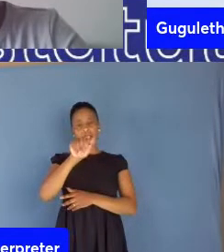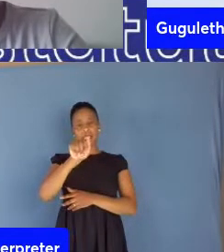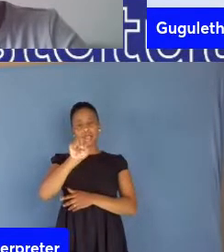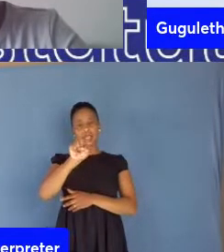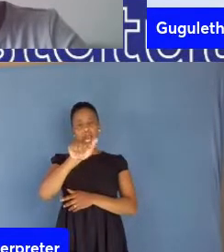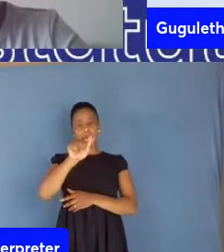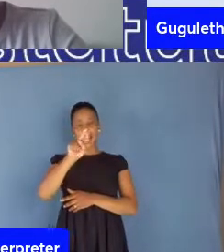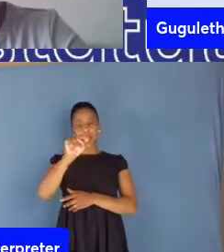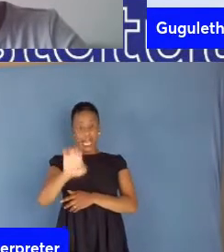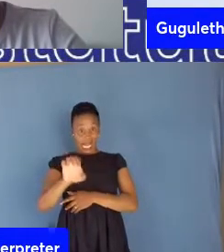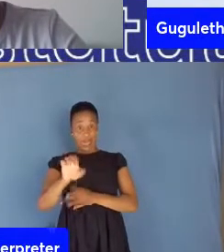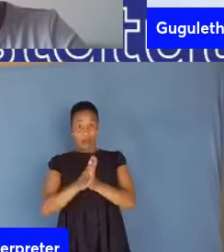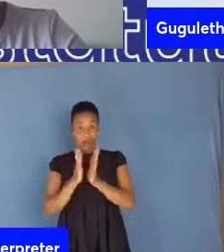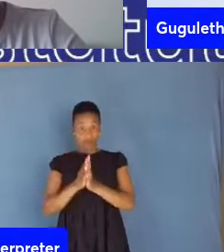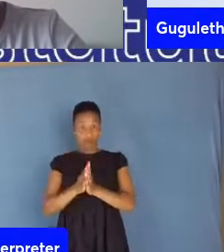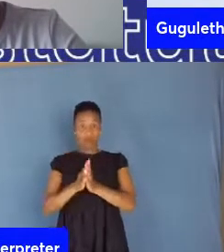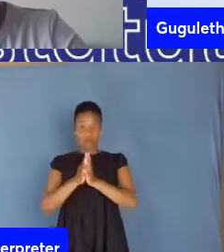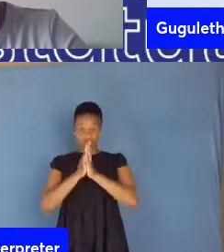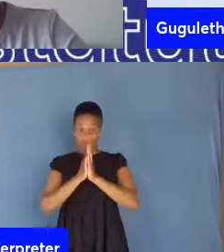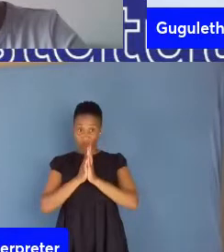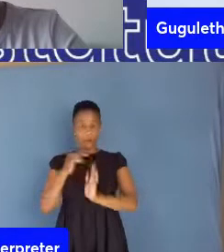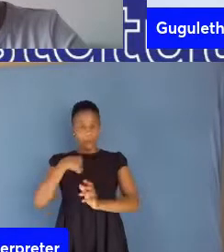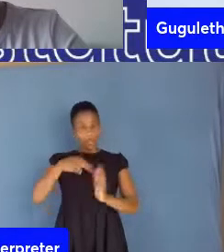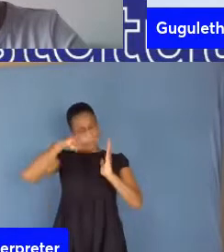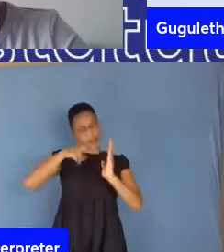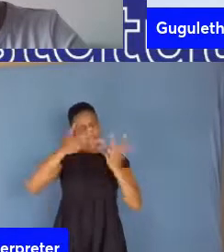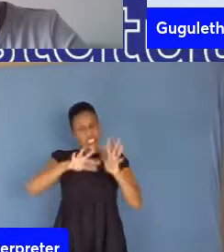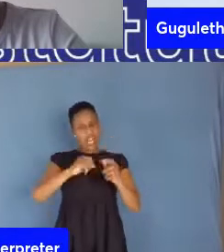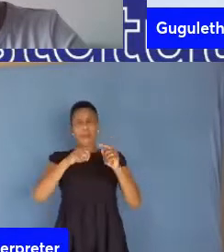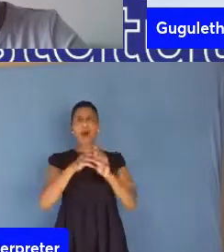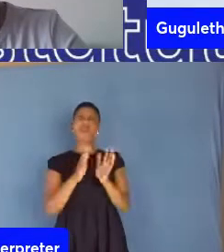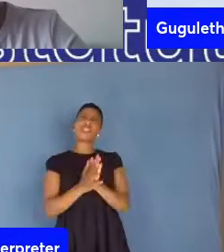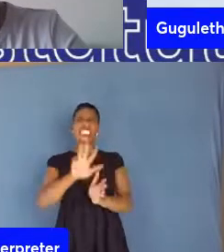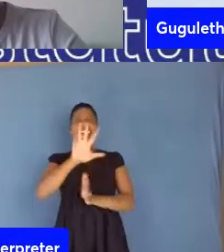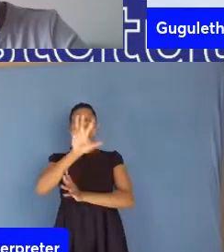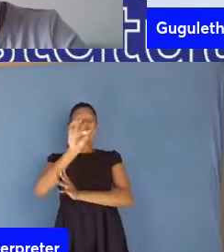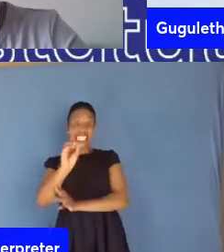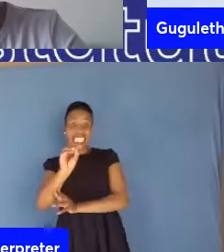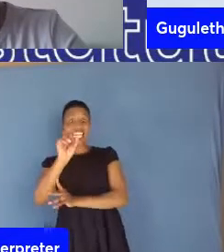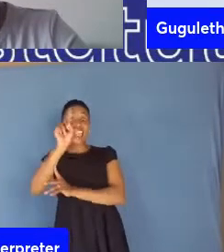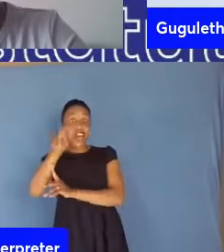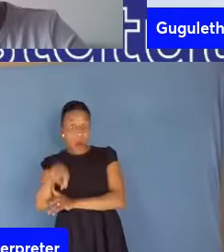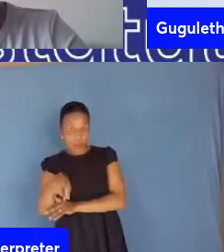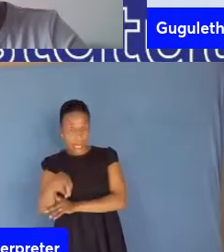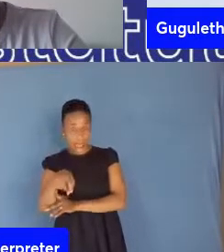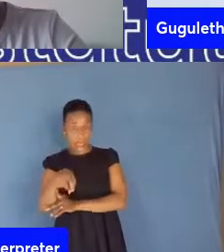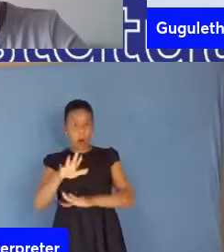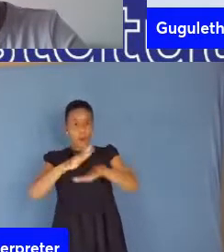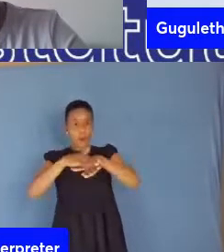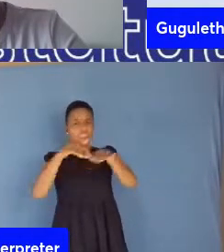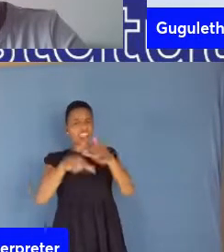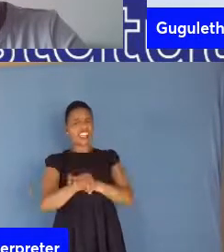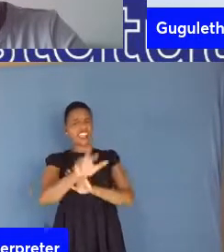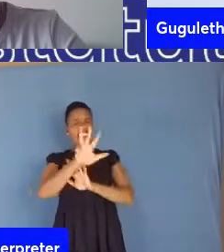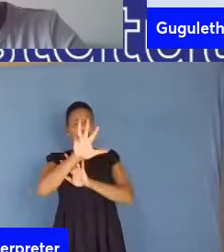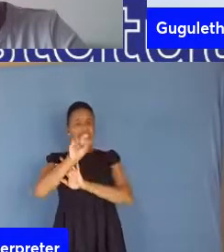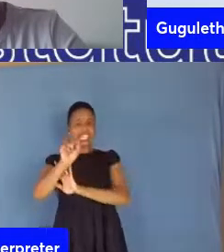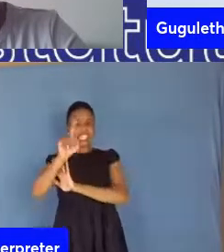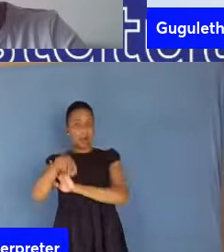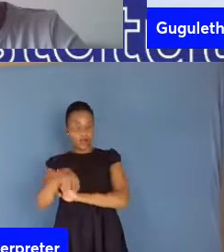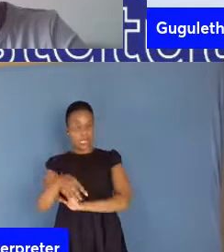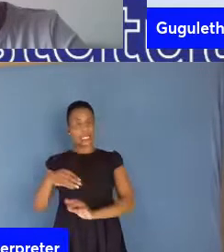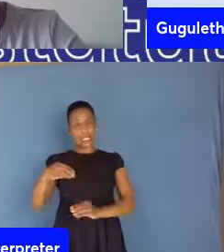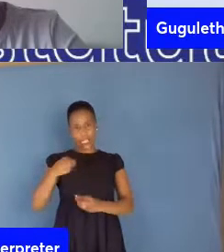a month ago that about 90,000, more than 90,000 young girls in the past